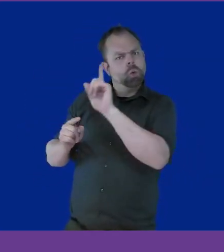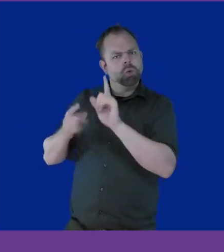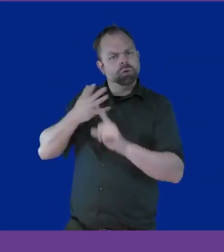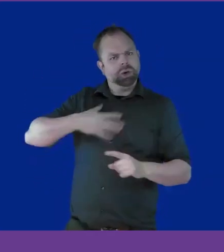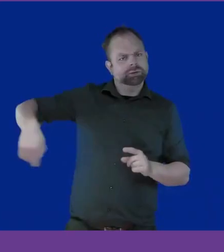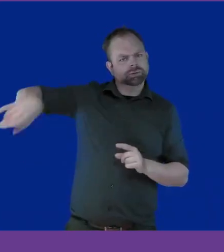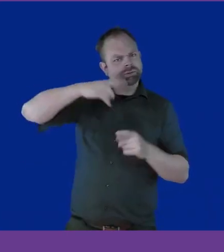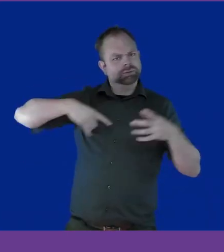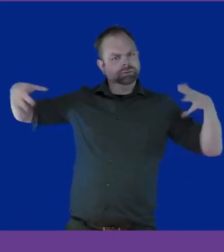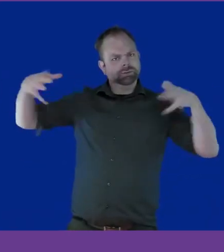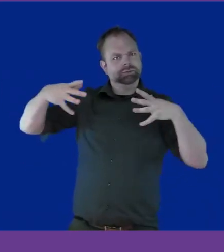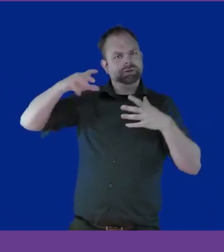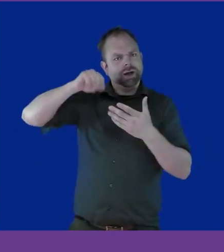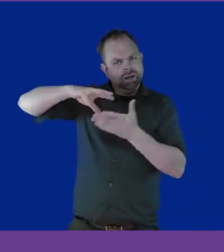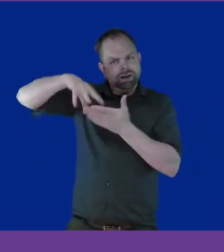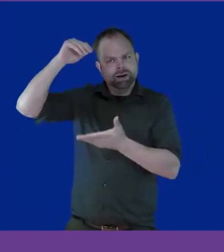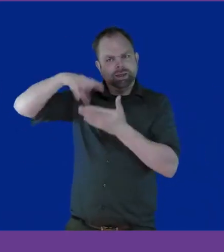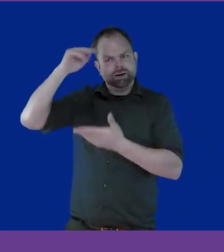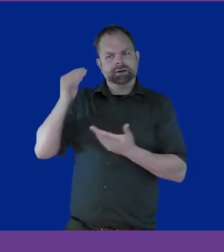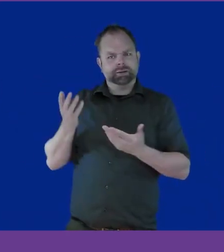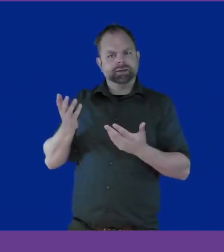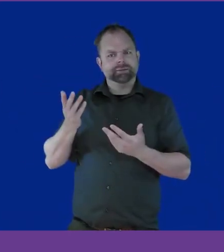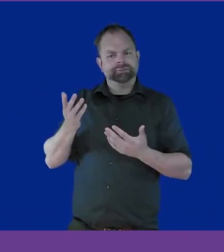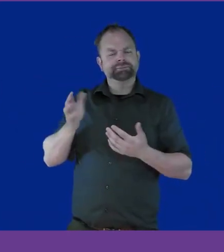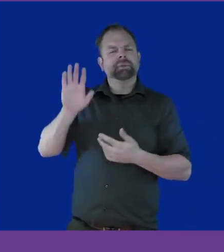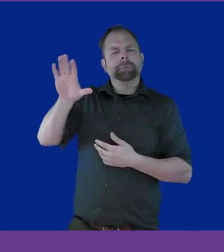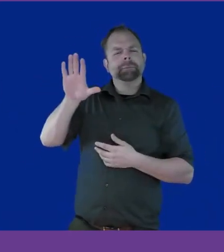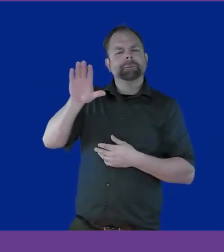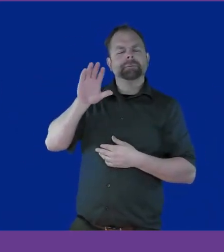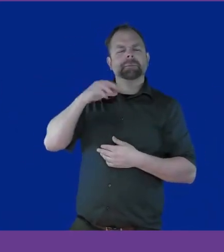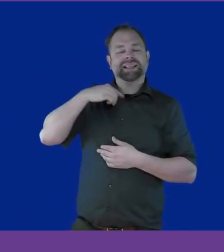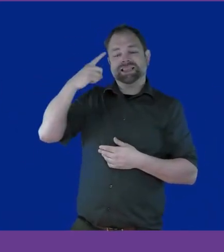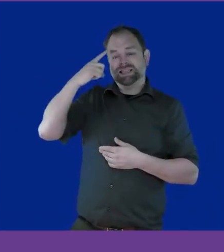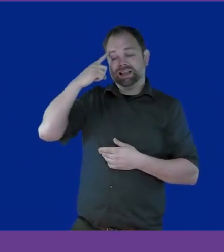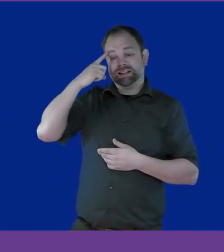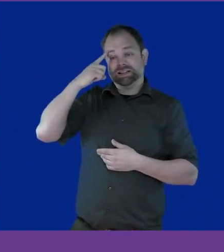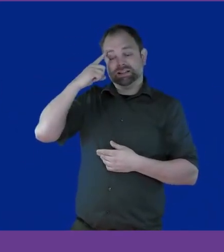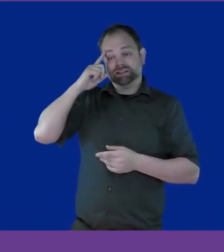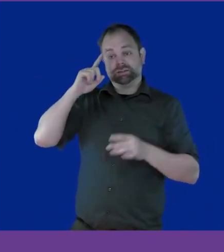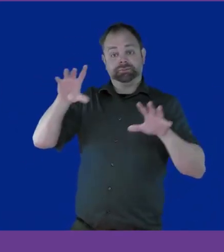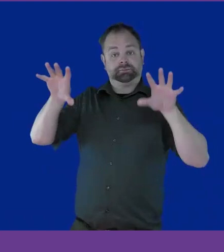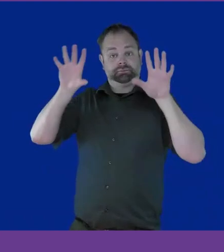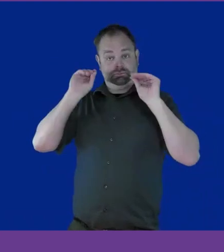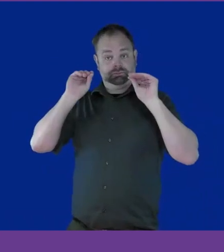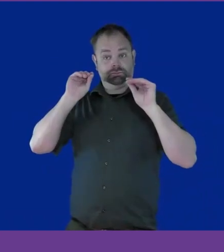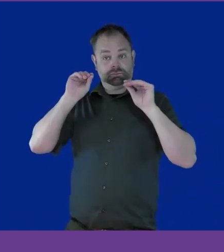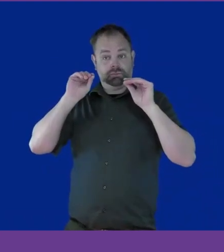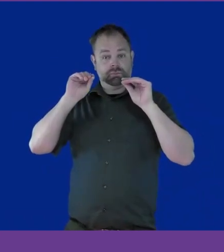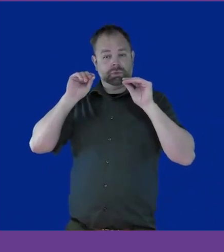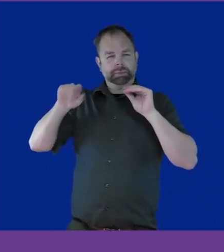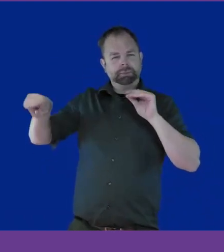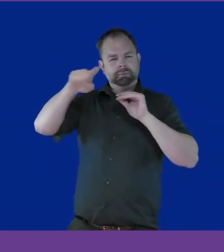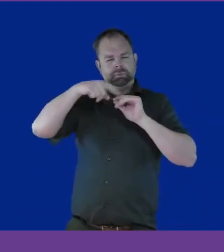a bit of common layer of discussion we had is that we need education. So in terms